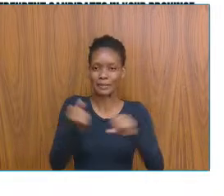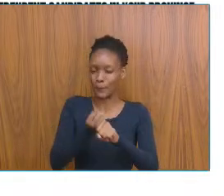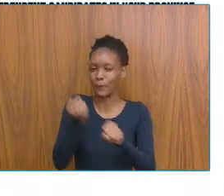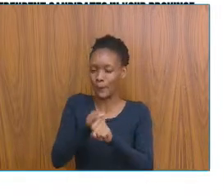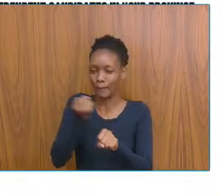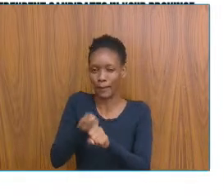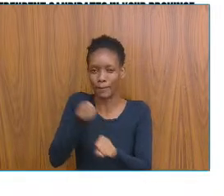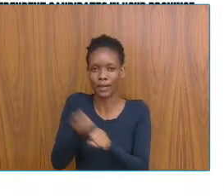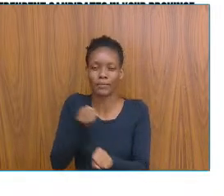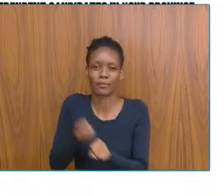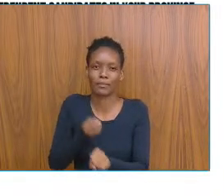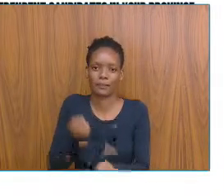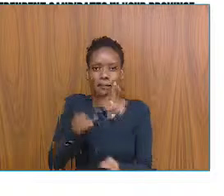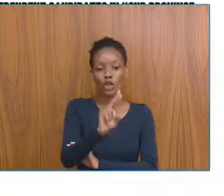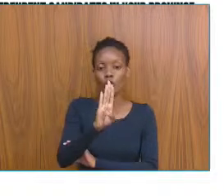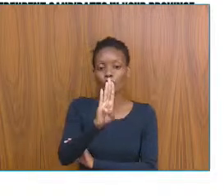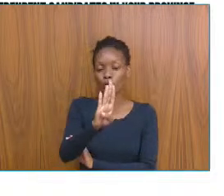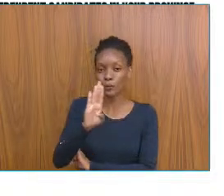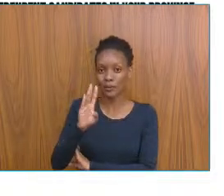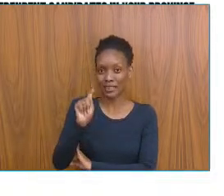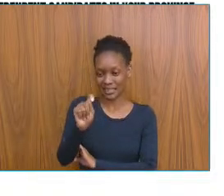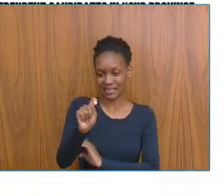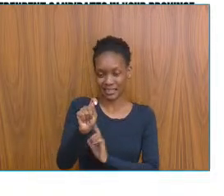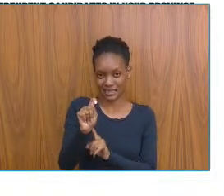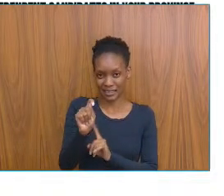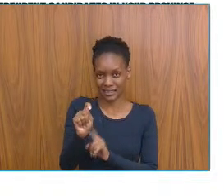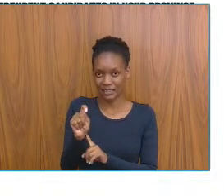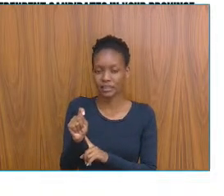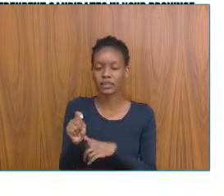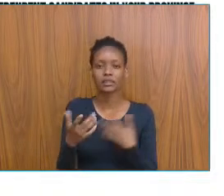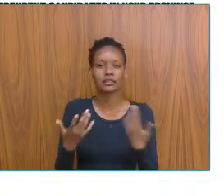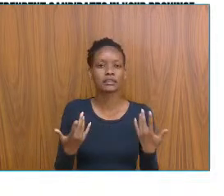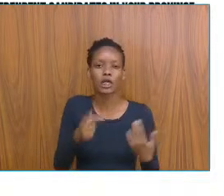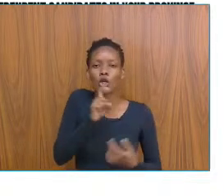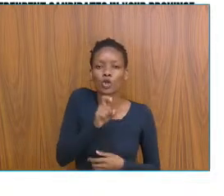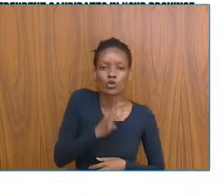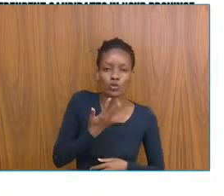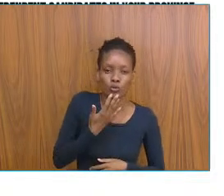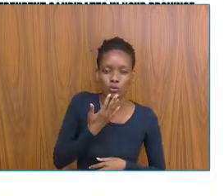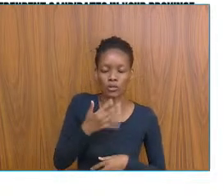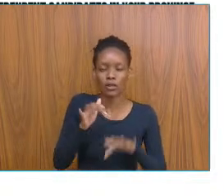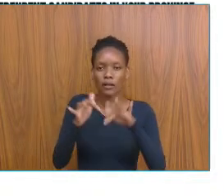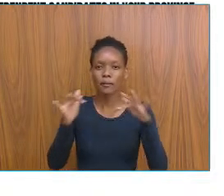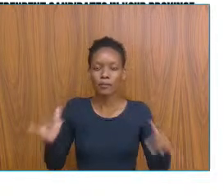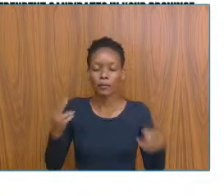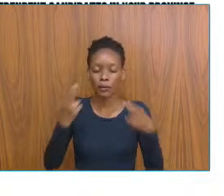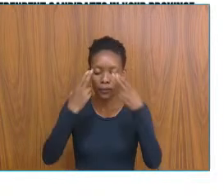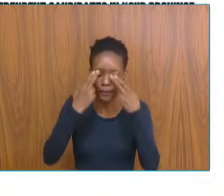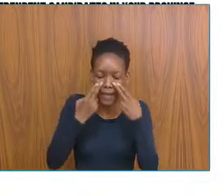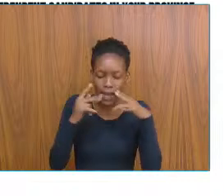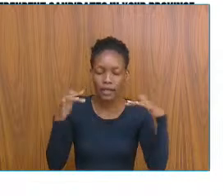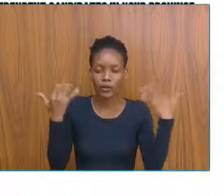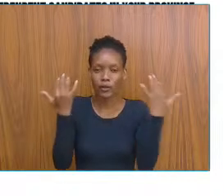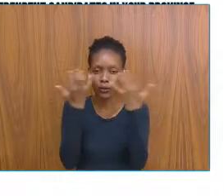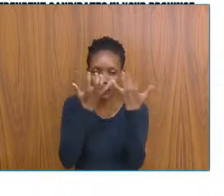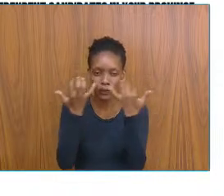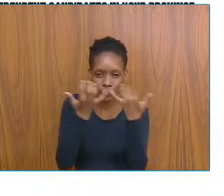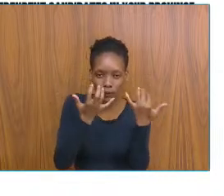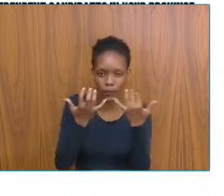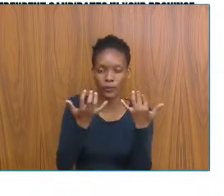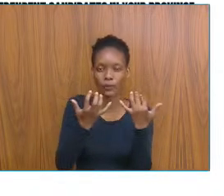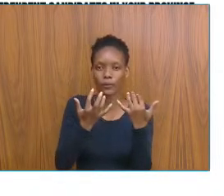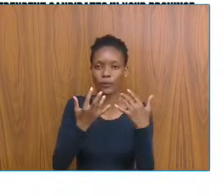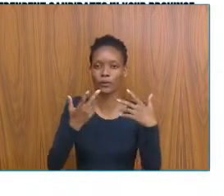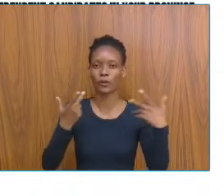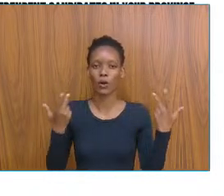will be available at all votes, can be used by blind or partially sighted people,